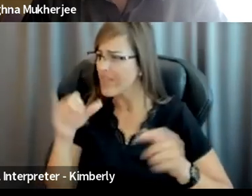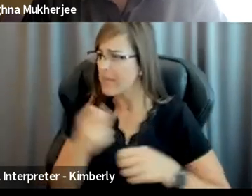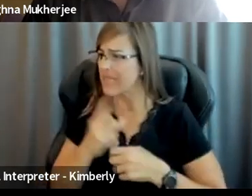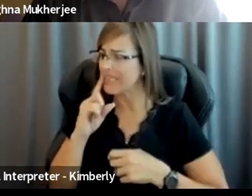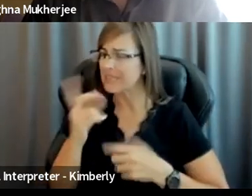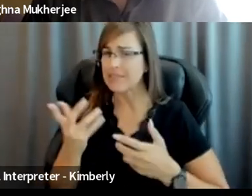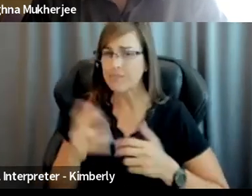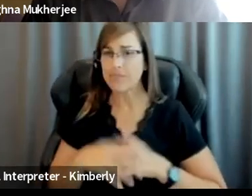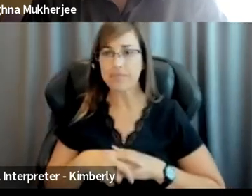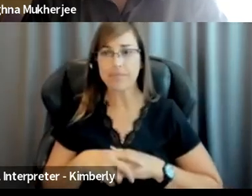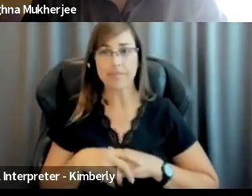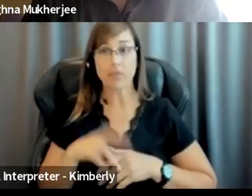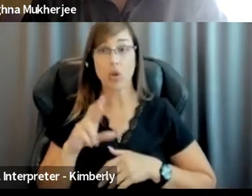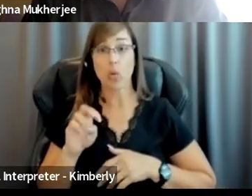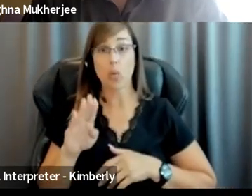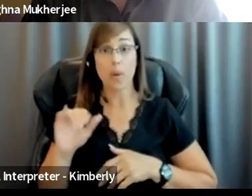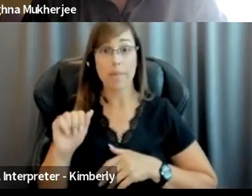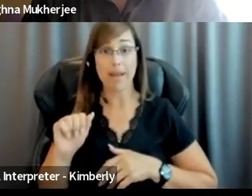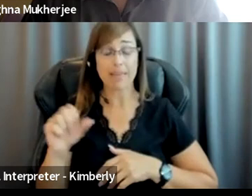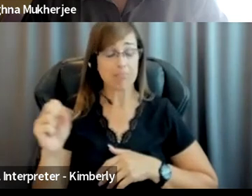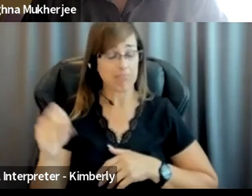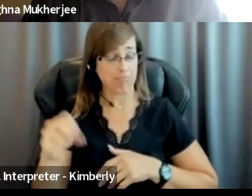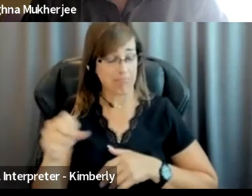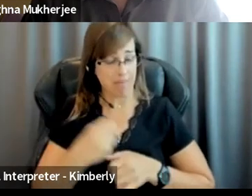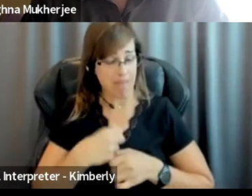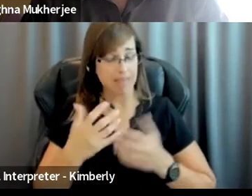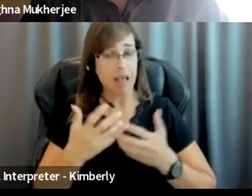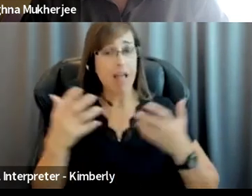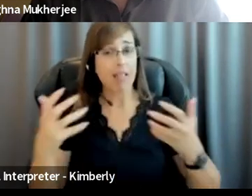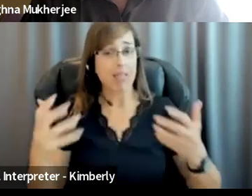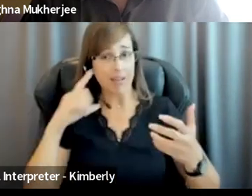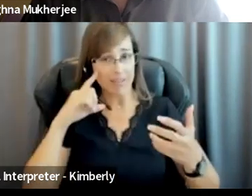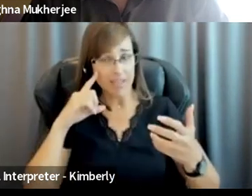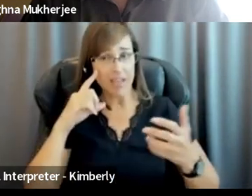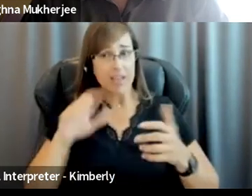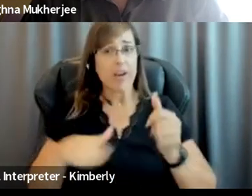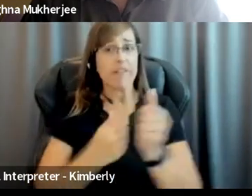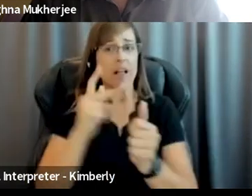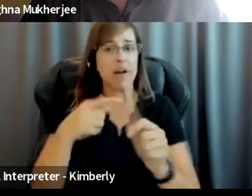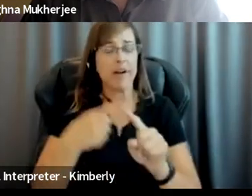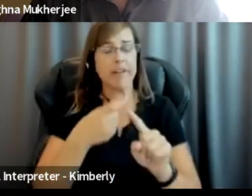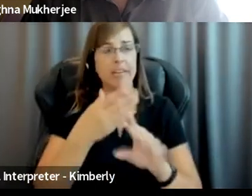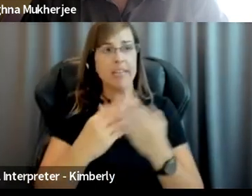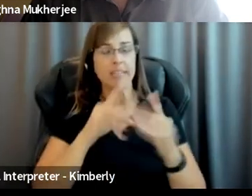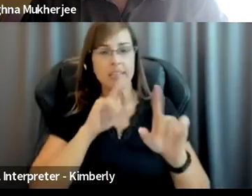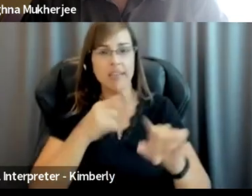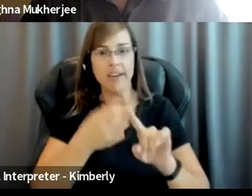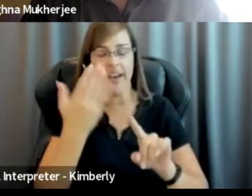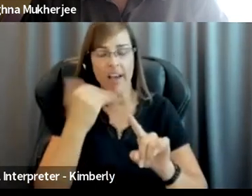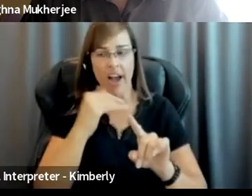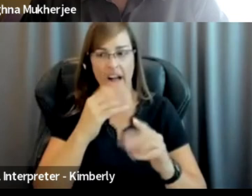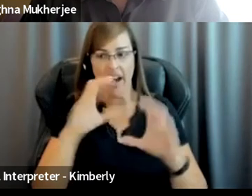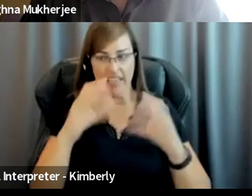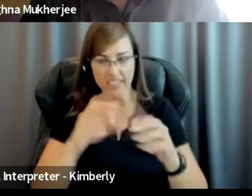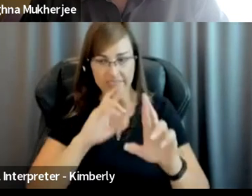that makes sense. It makes a lot of sense. And kind of following up to some of the answers from the last set of